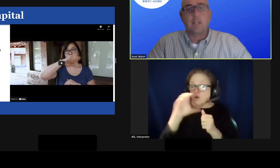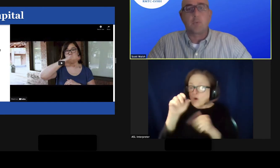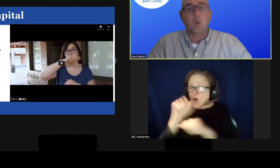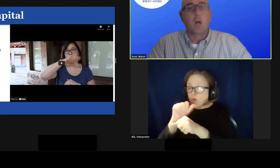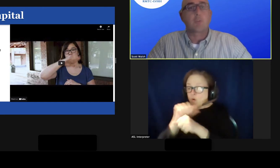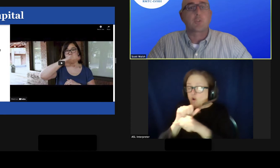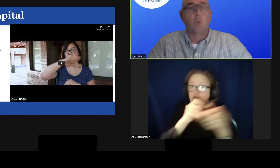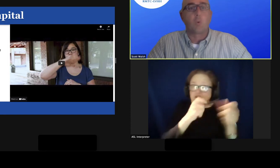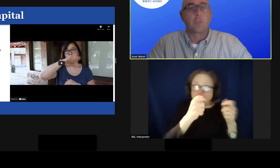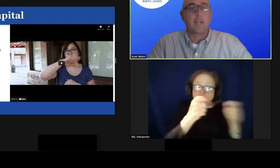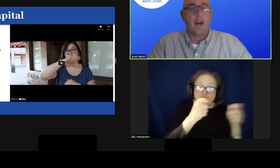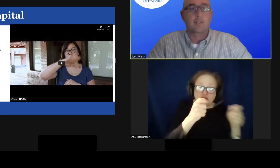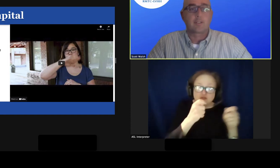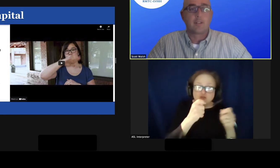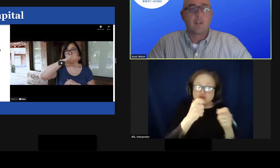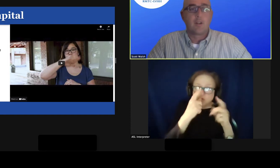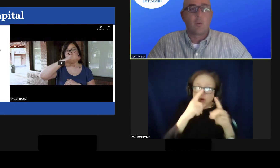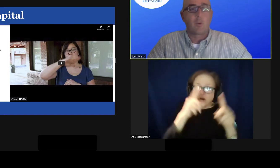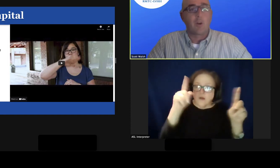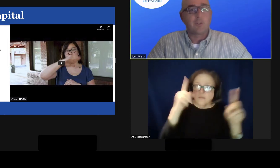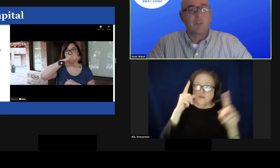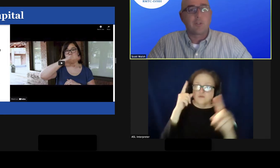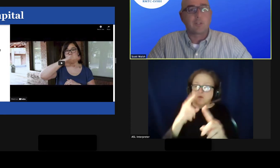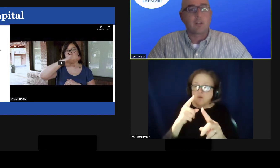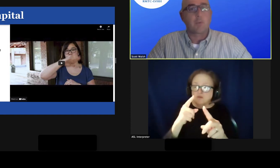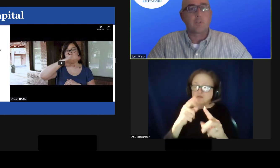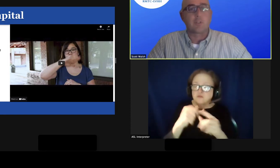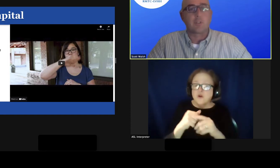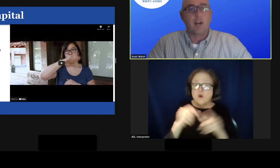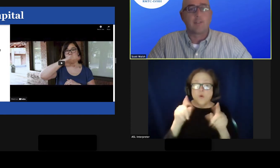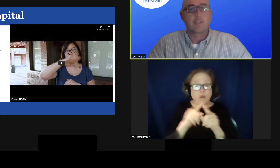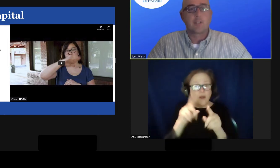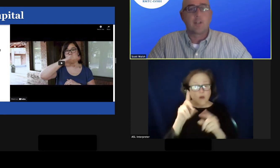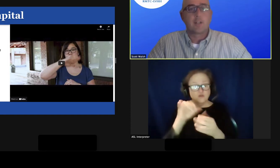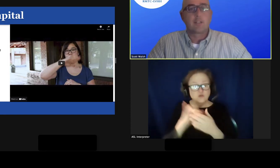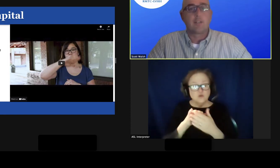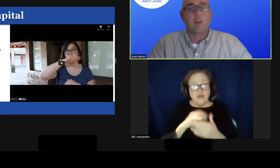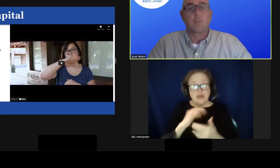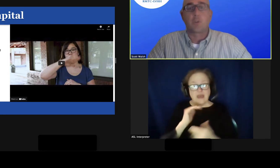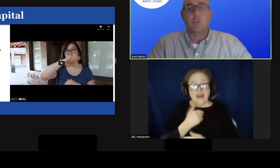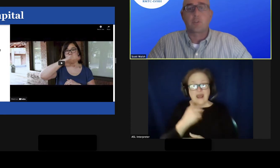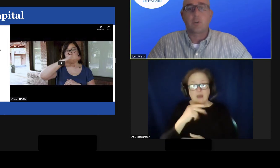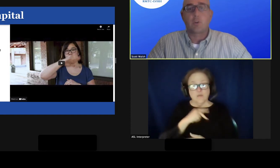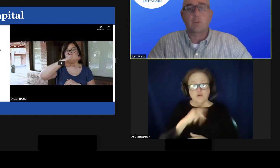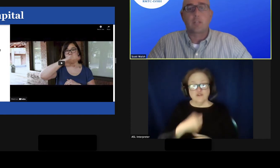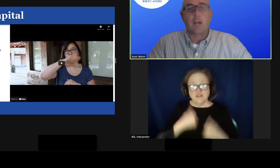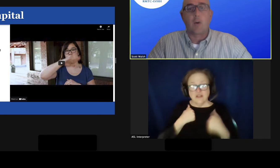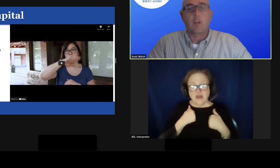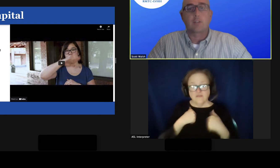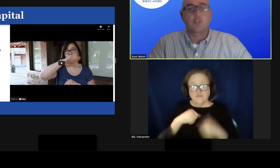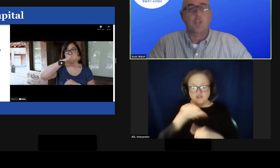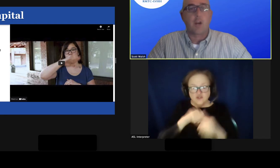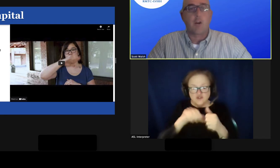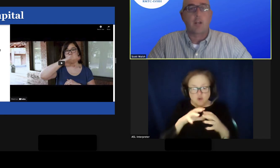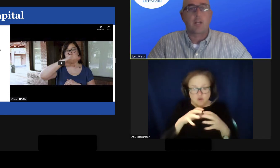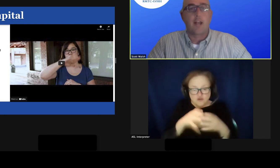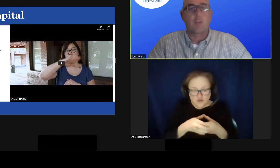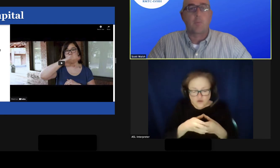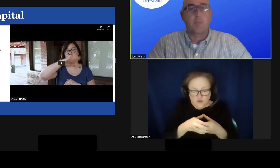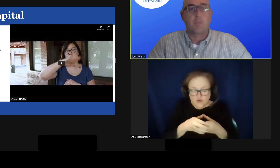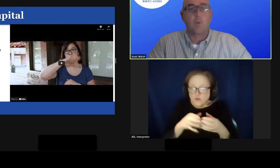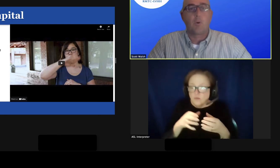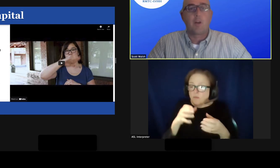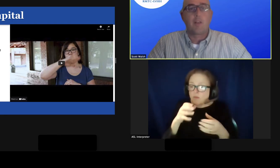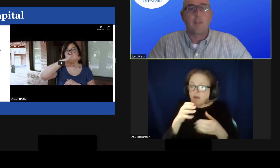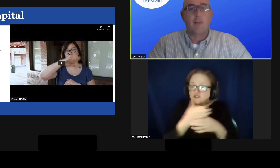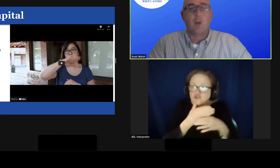as a team to accomplish goals and tasks. We also do this in our personal lives to develop social circles, allowing us to share and connect